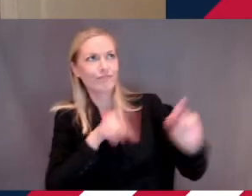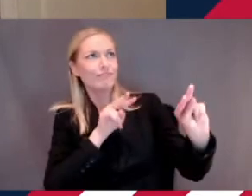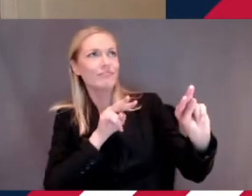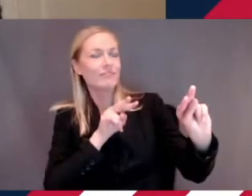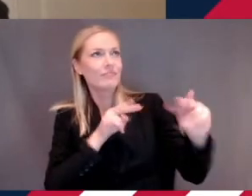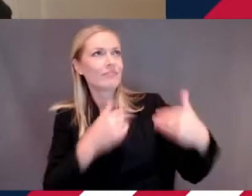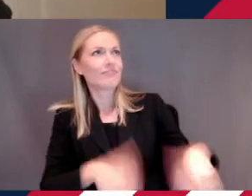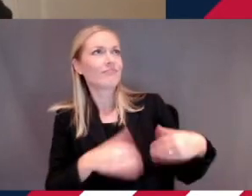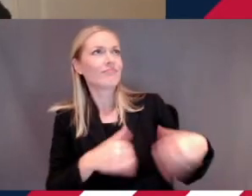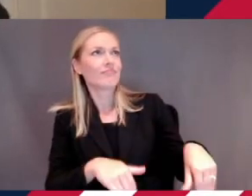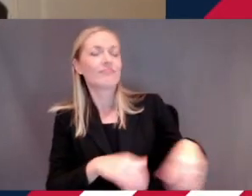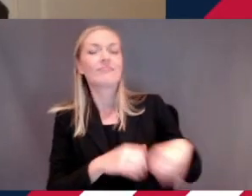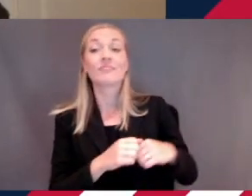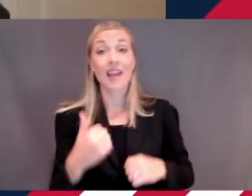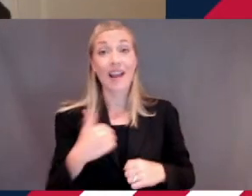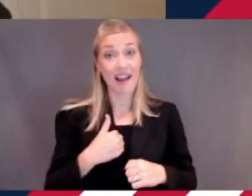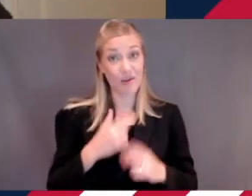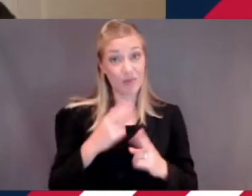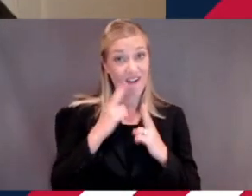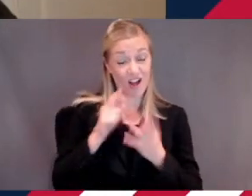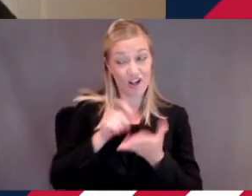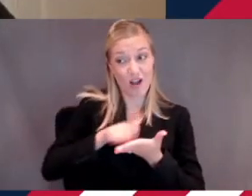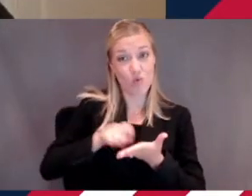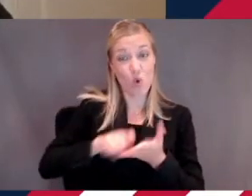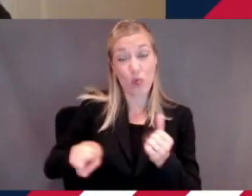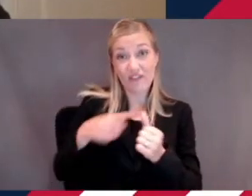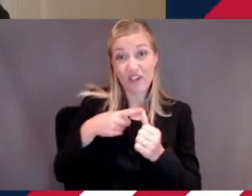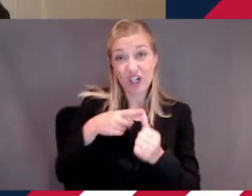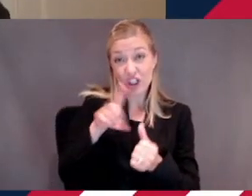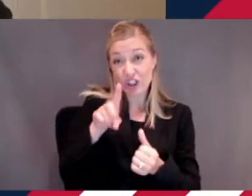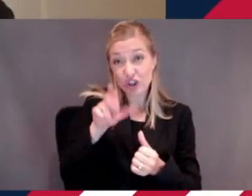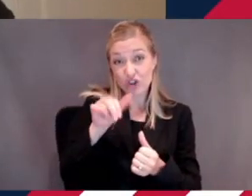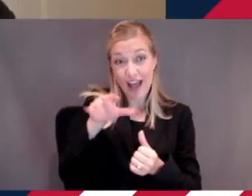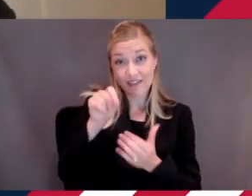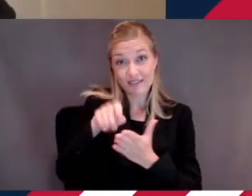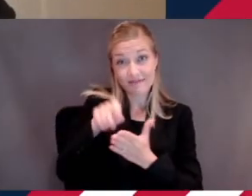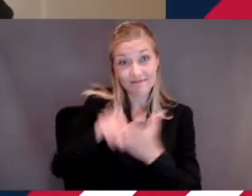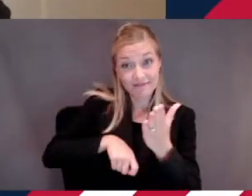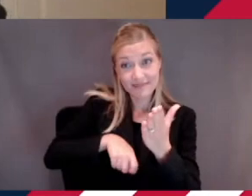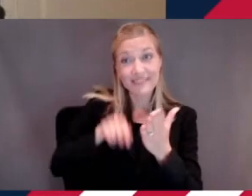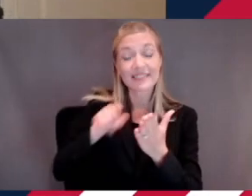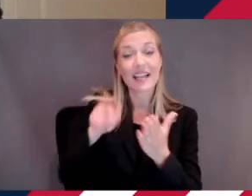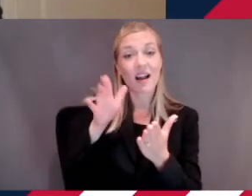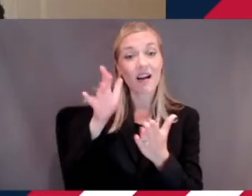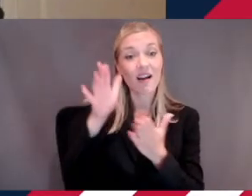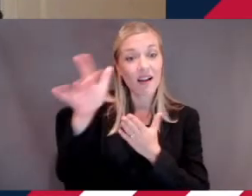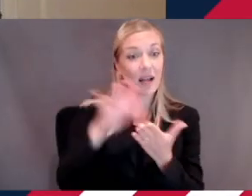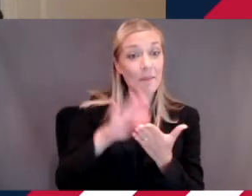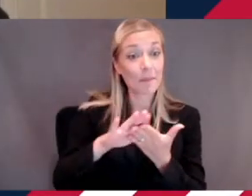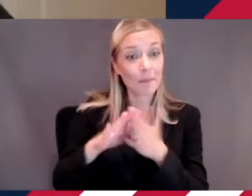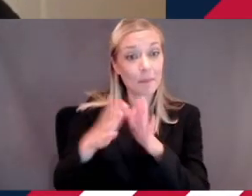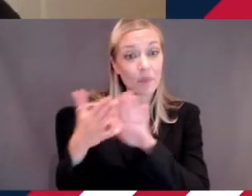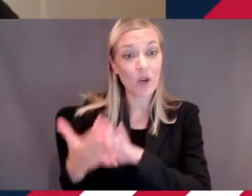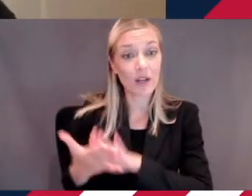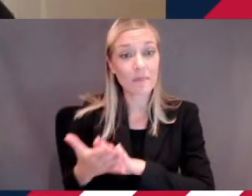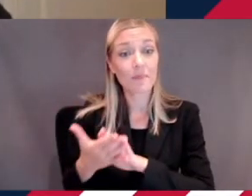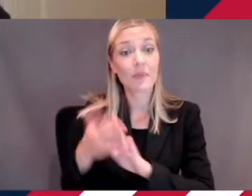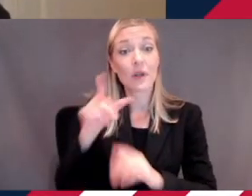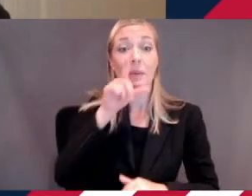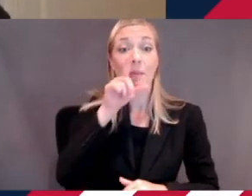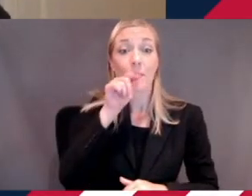first draft of what ultimately became the Byrd-Shepard Hate Crimes Prevention Act. And I remember sitting with Senator Kennedy in